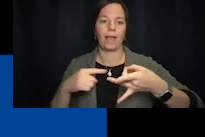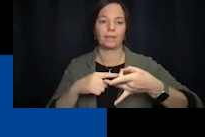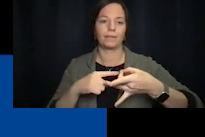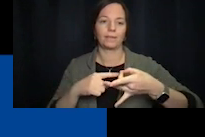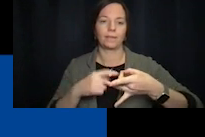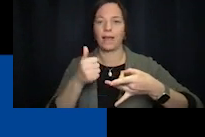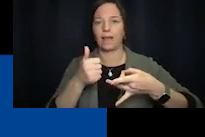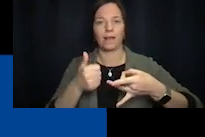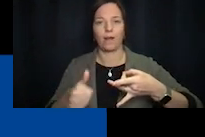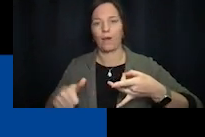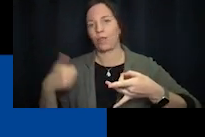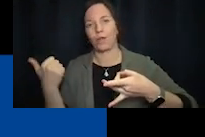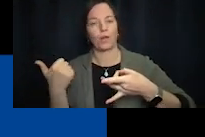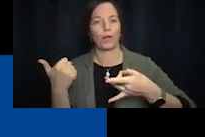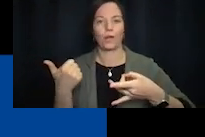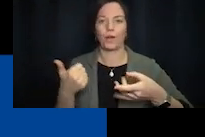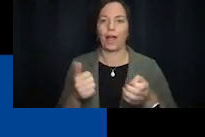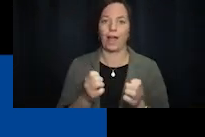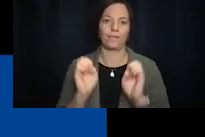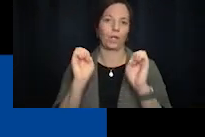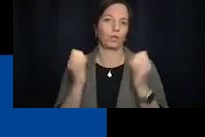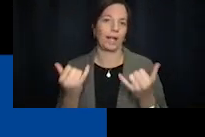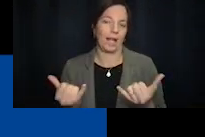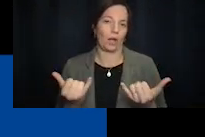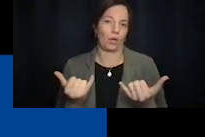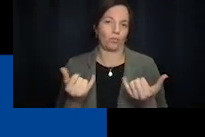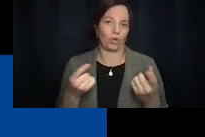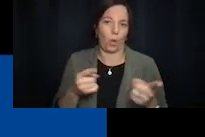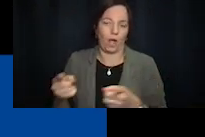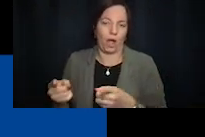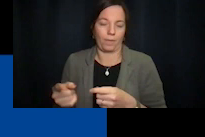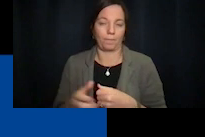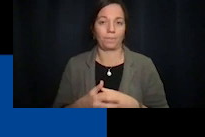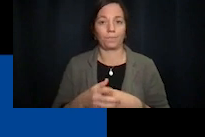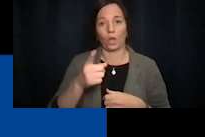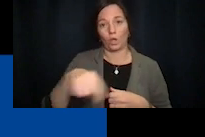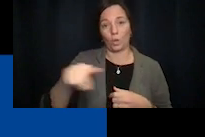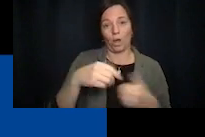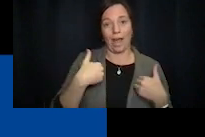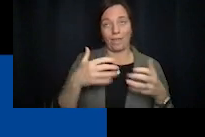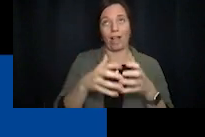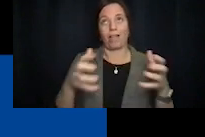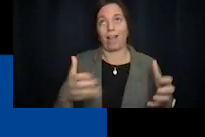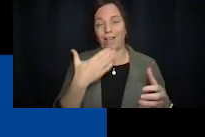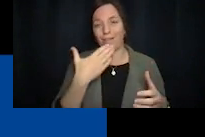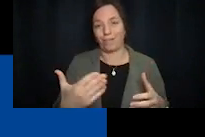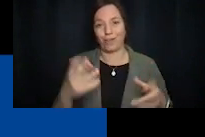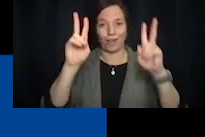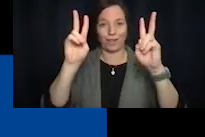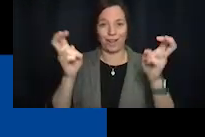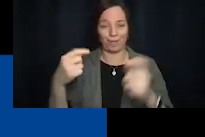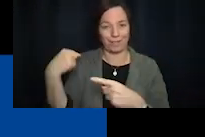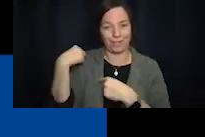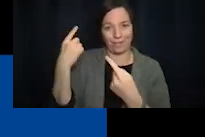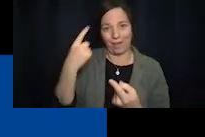additional efforts that are currently going on. You guys have had a lot of good topics for